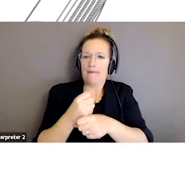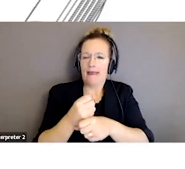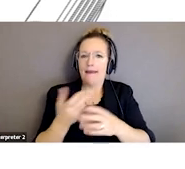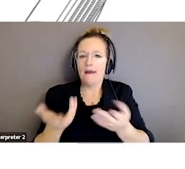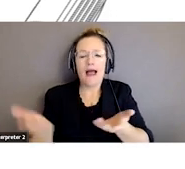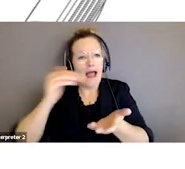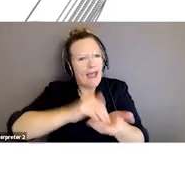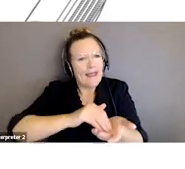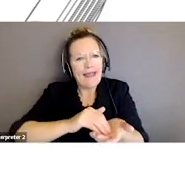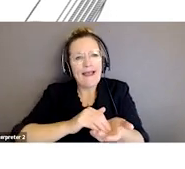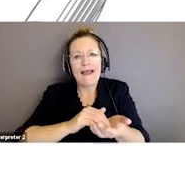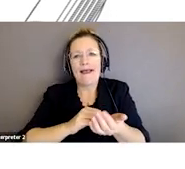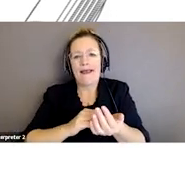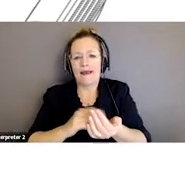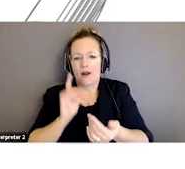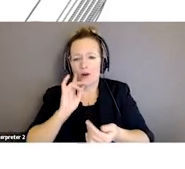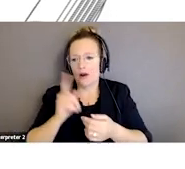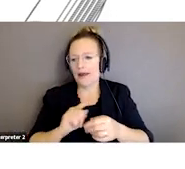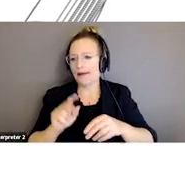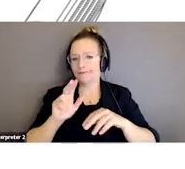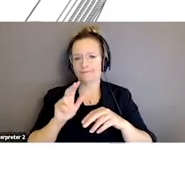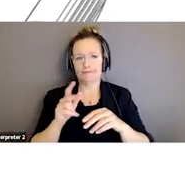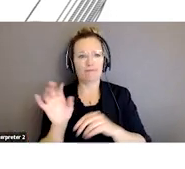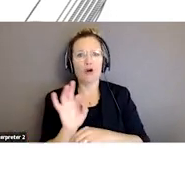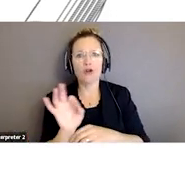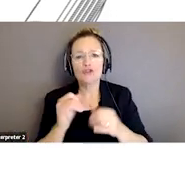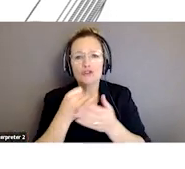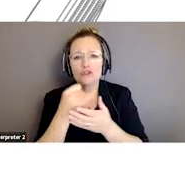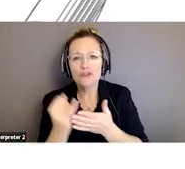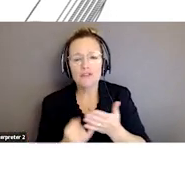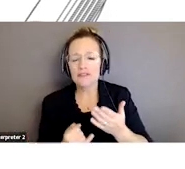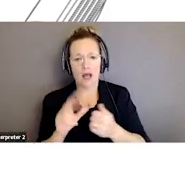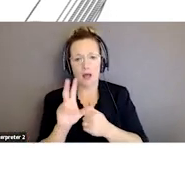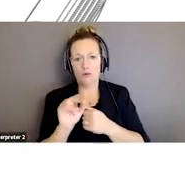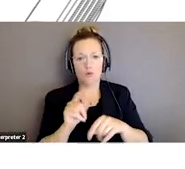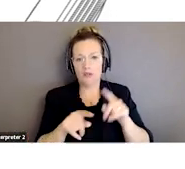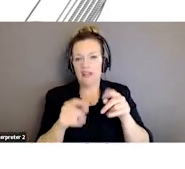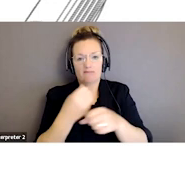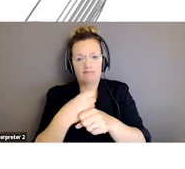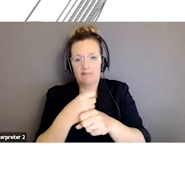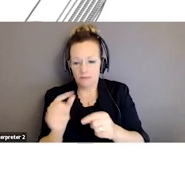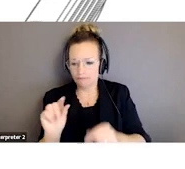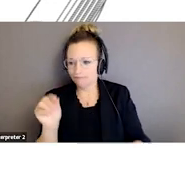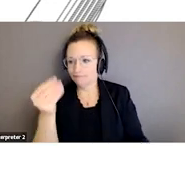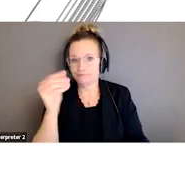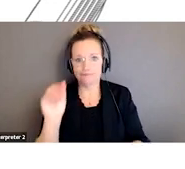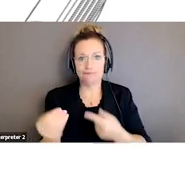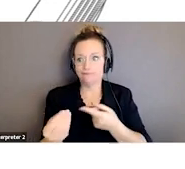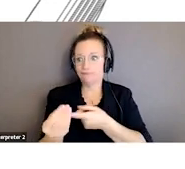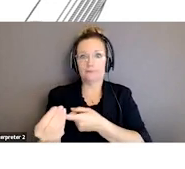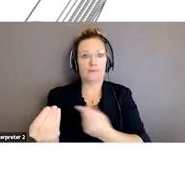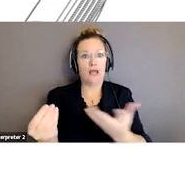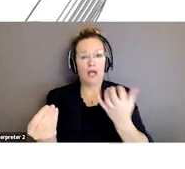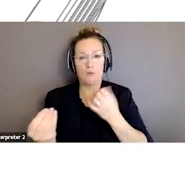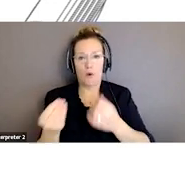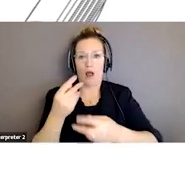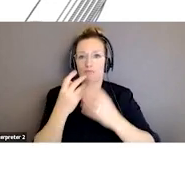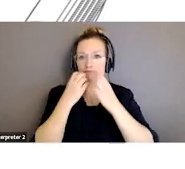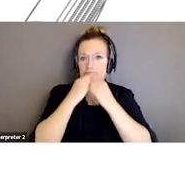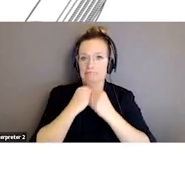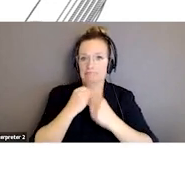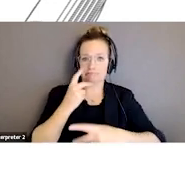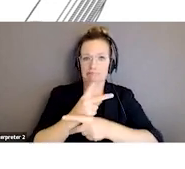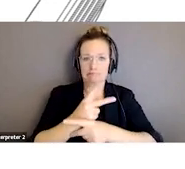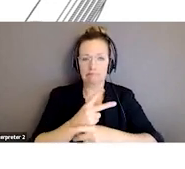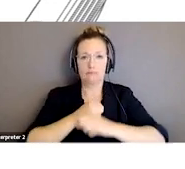is, like a chair design or something like that. It can be in any different field. You can file an industrial design. So think